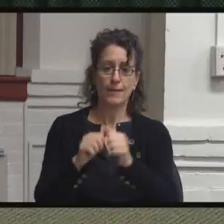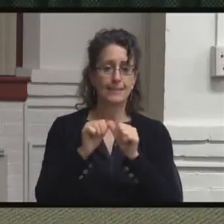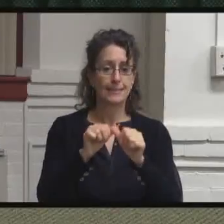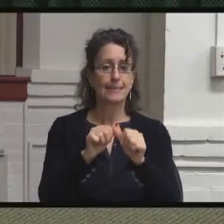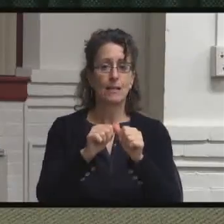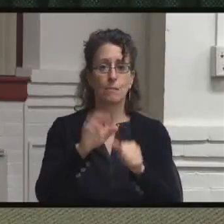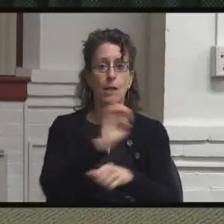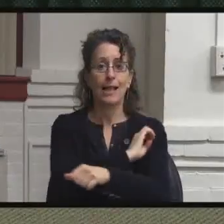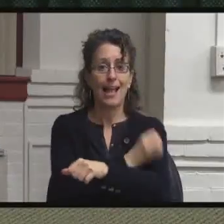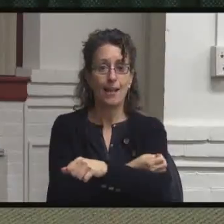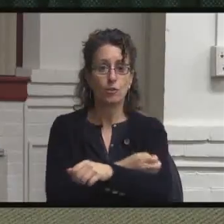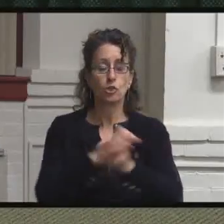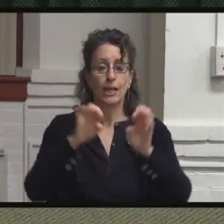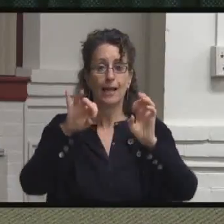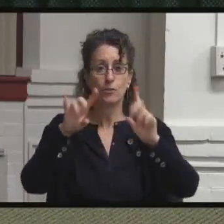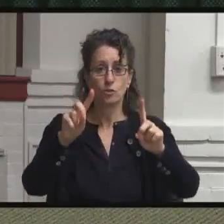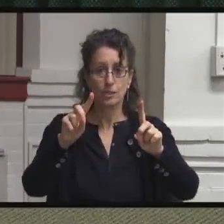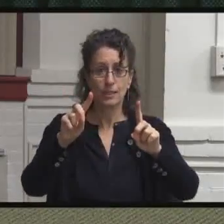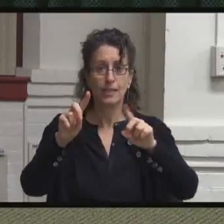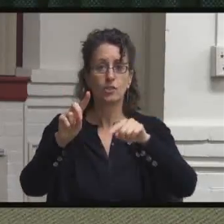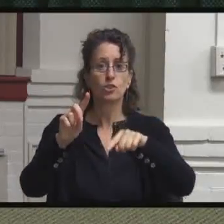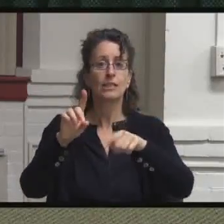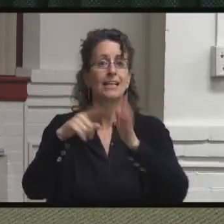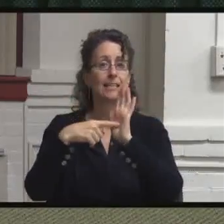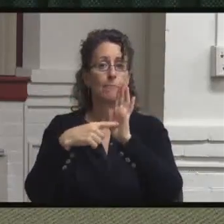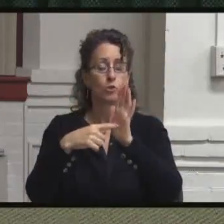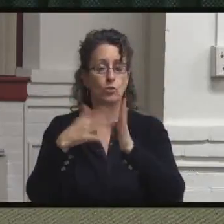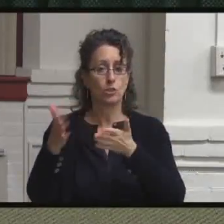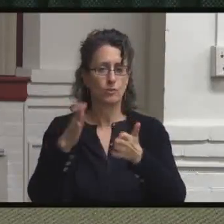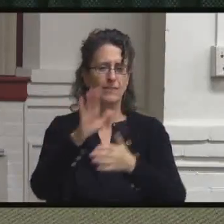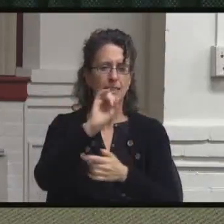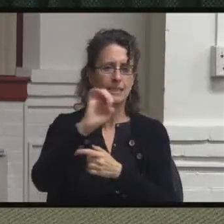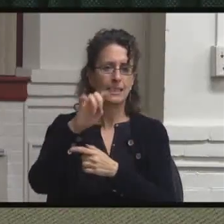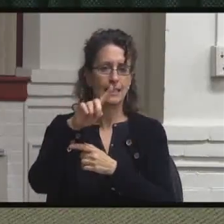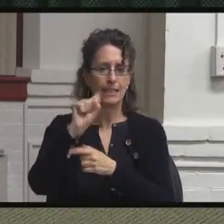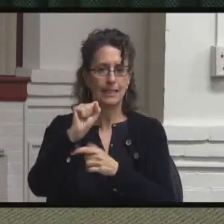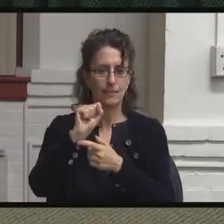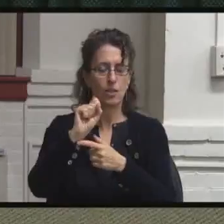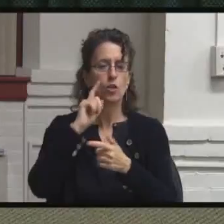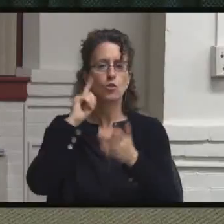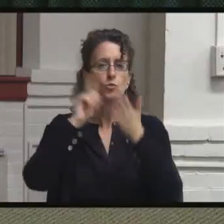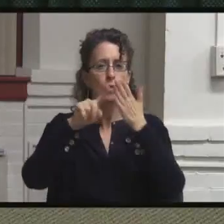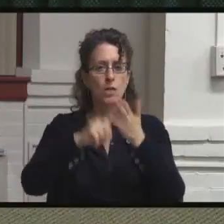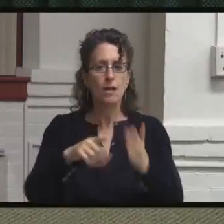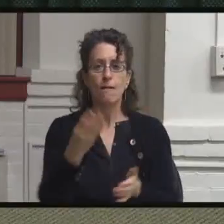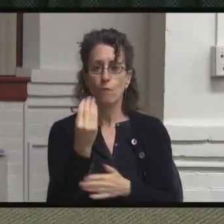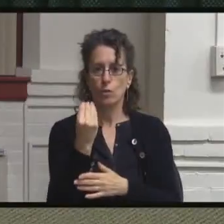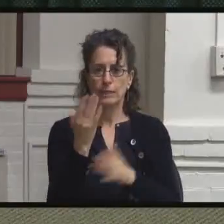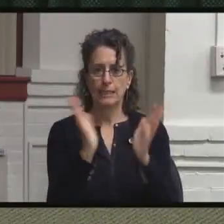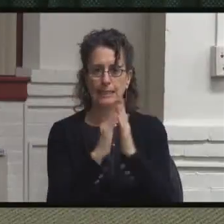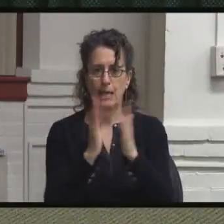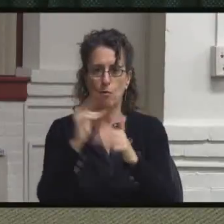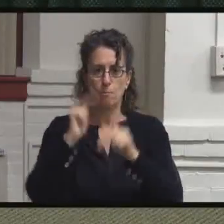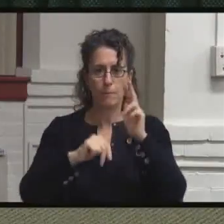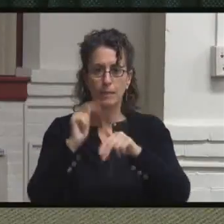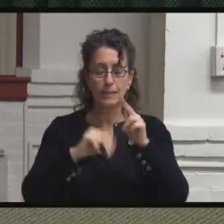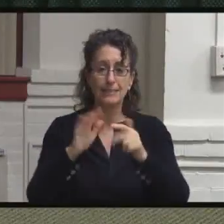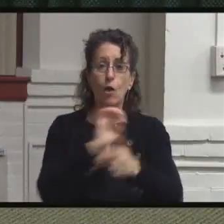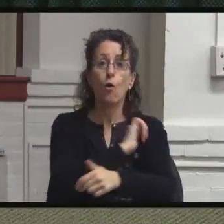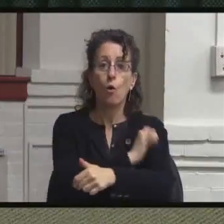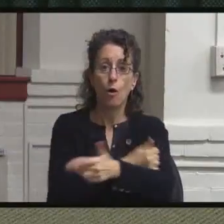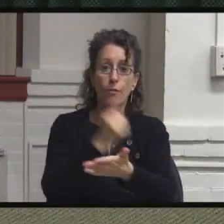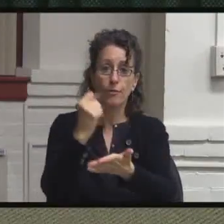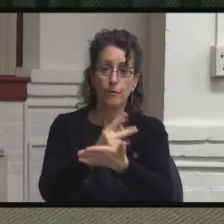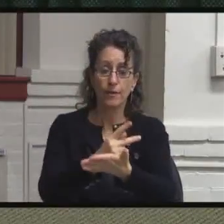Demonstration Services, SEEDS, to complete energy audits of 14 town facilities and to authorize the town manager to